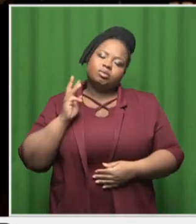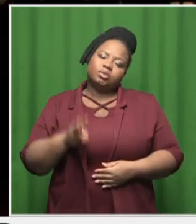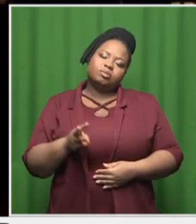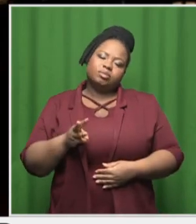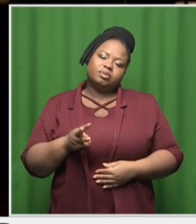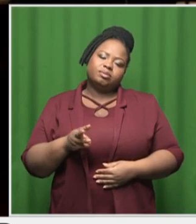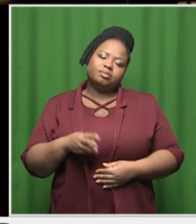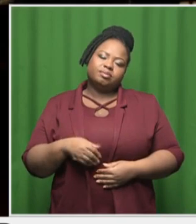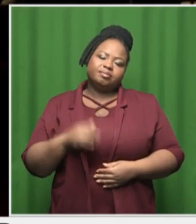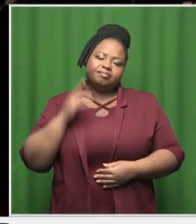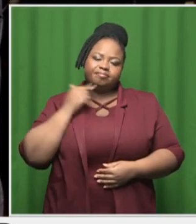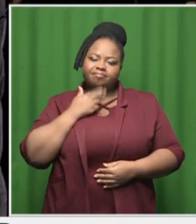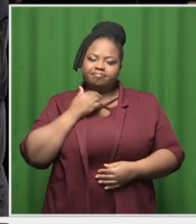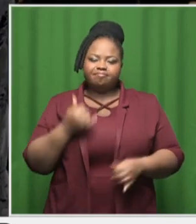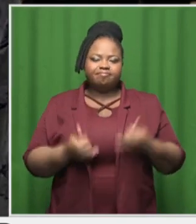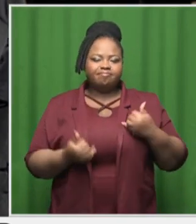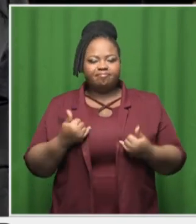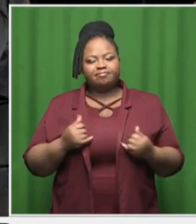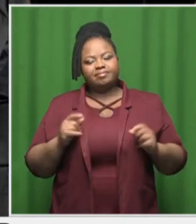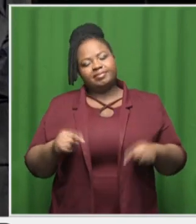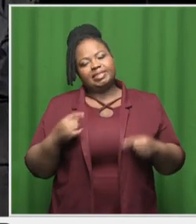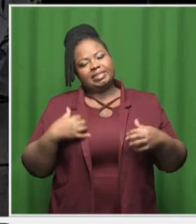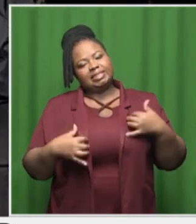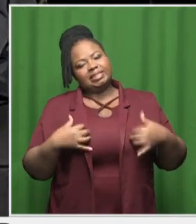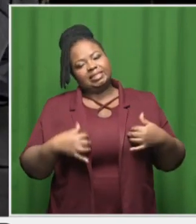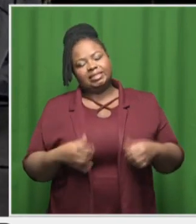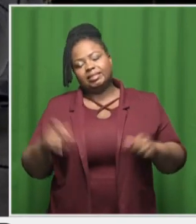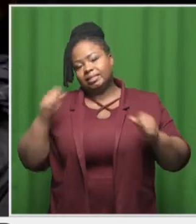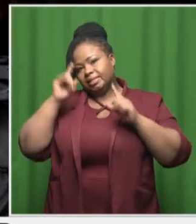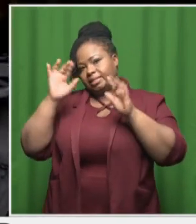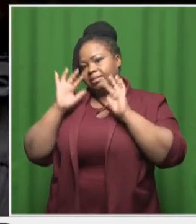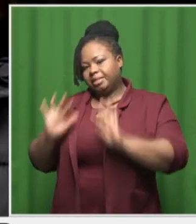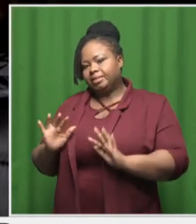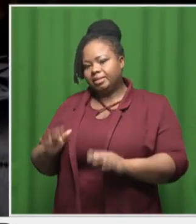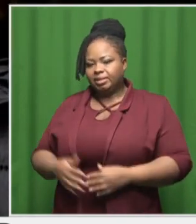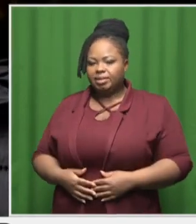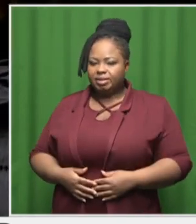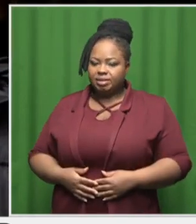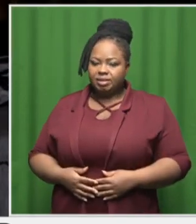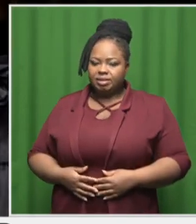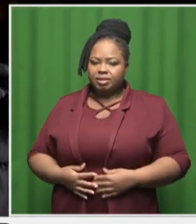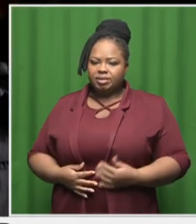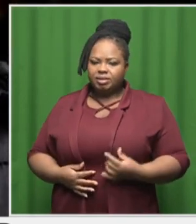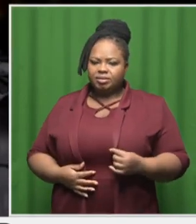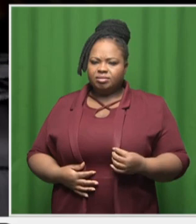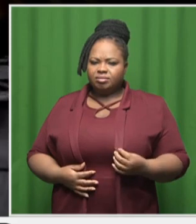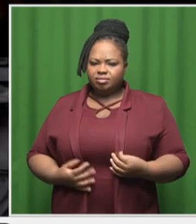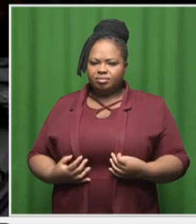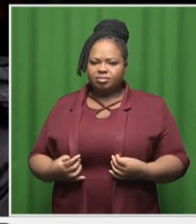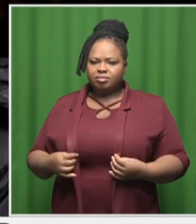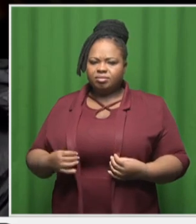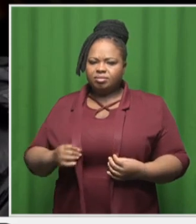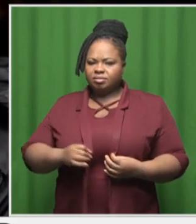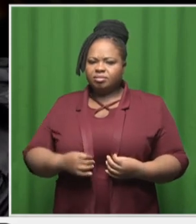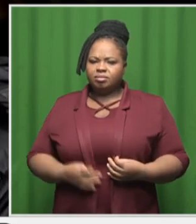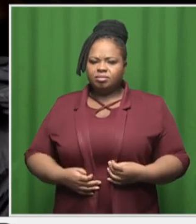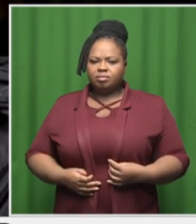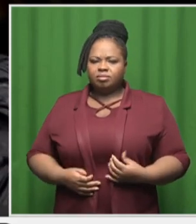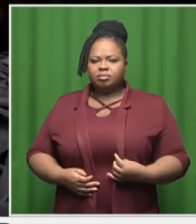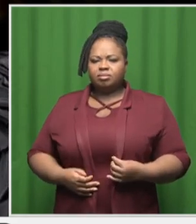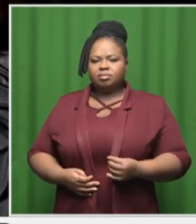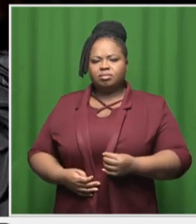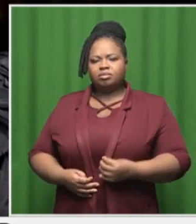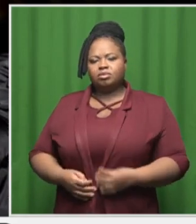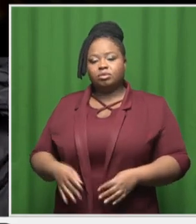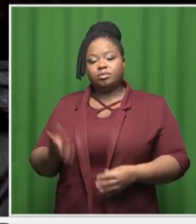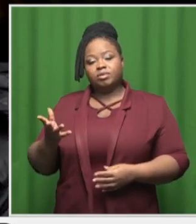a fabulous one. I cannot wait. It's amazing, I must say. Look, I have to sort of, you know, speak on the city's behalf for the